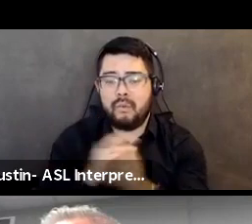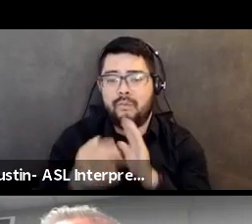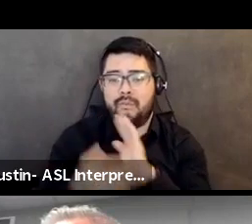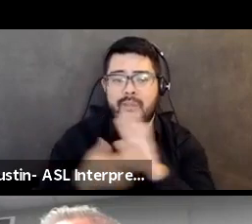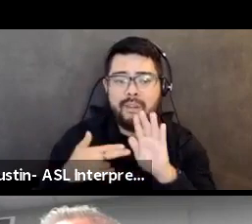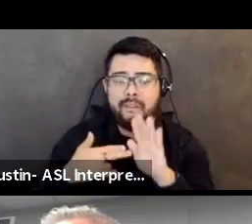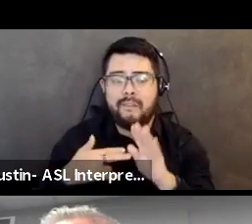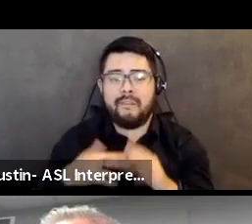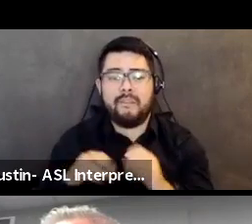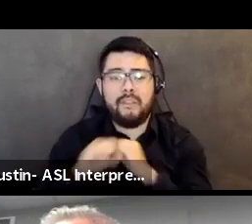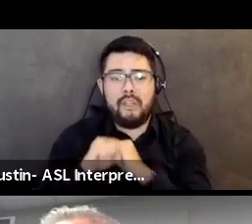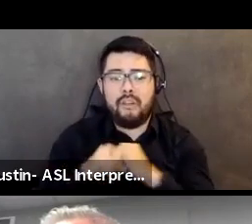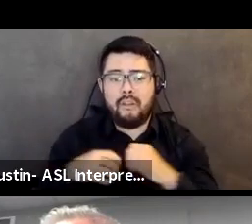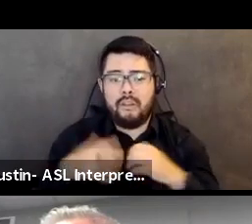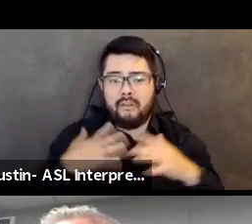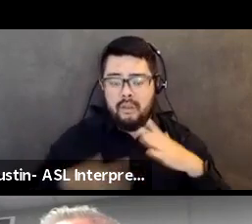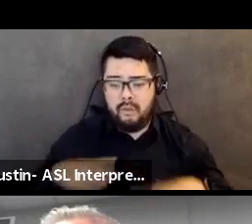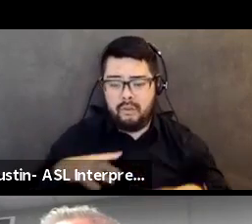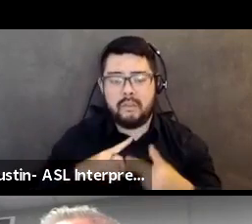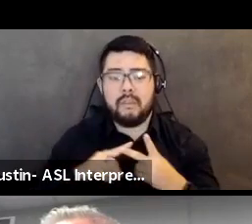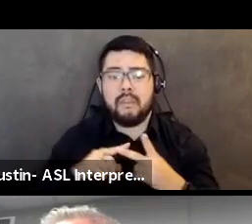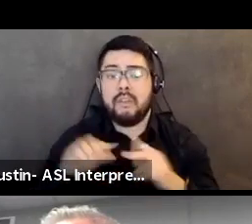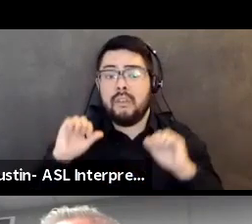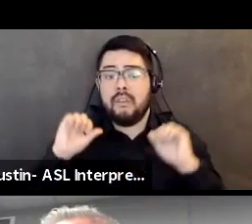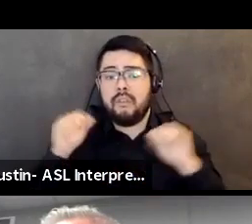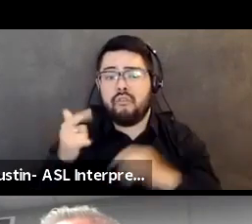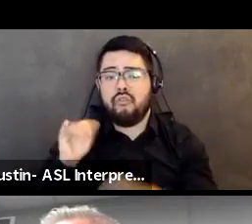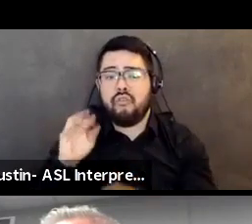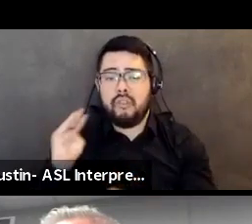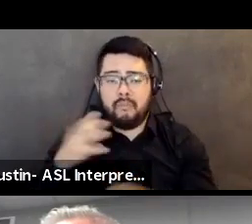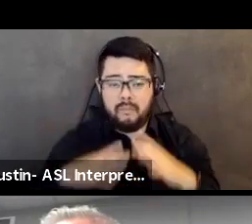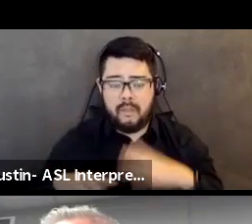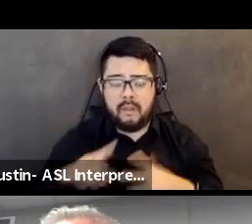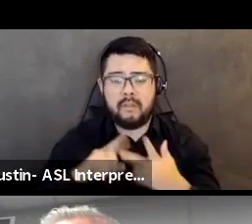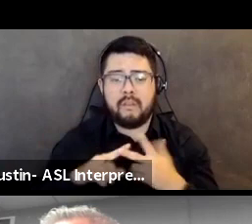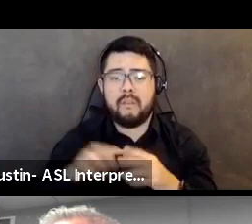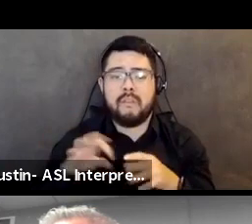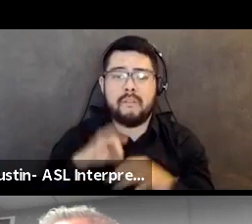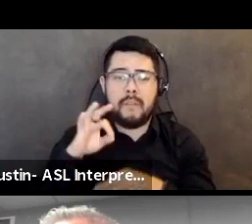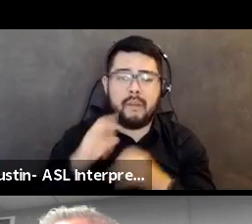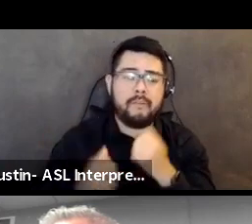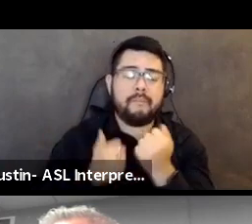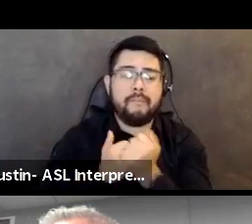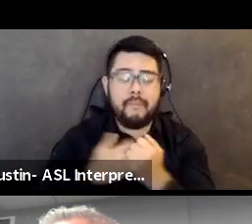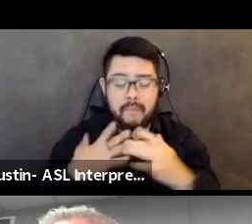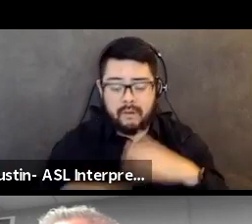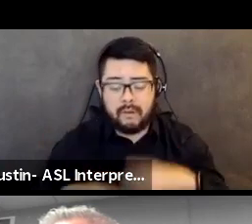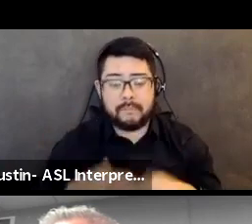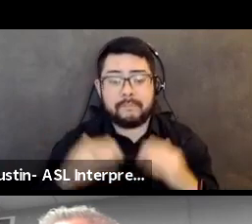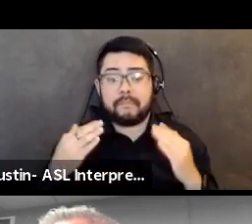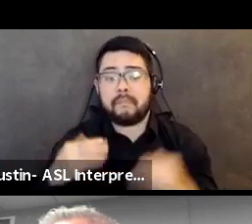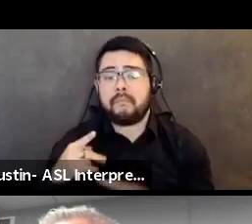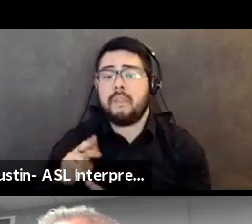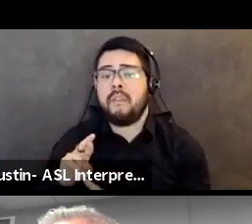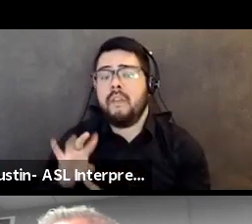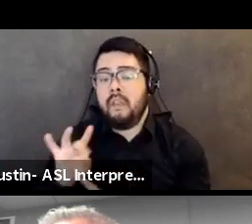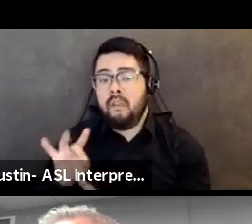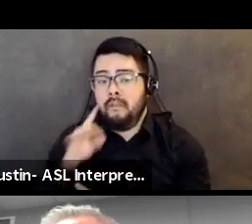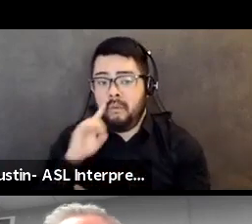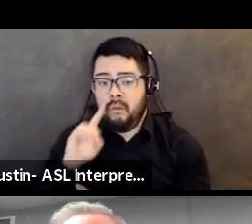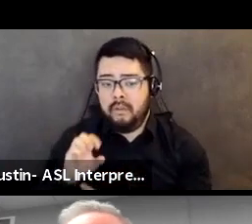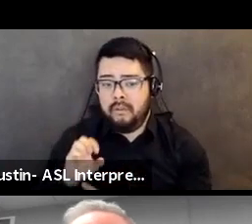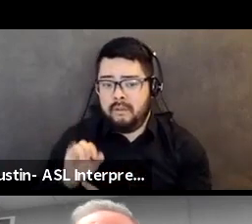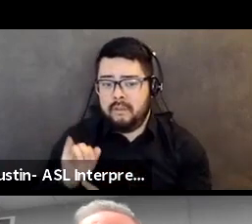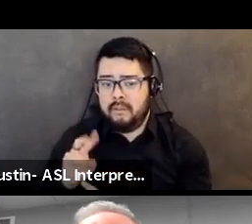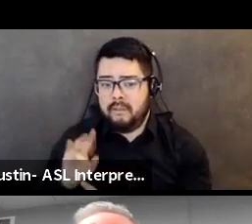um gym apparel and spirit wear pr8 is to authorize the second renewal agreement with civic solutions group